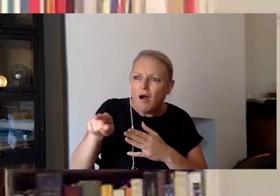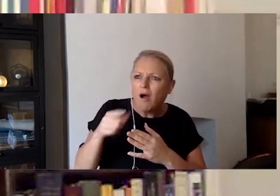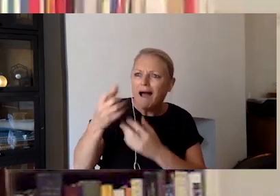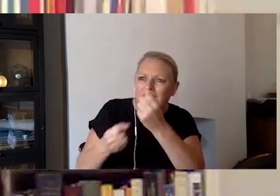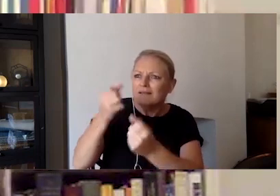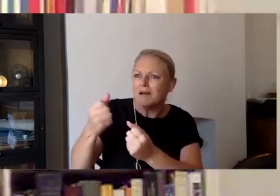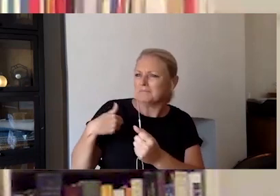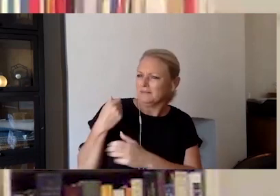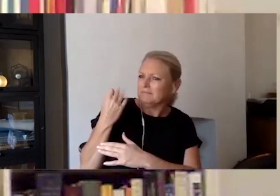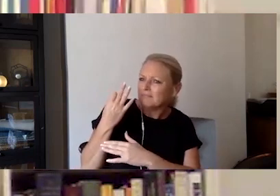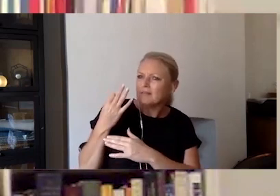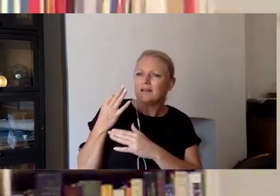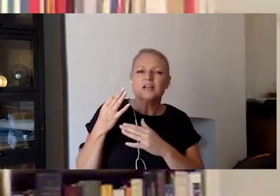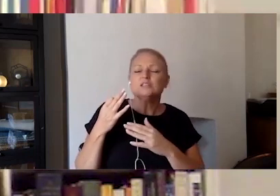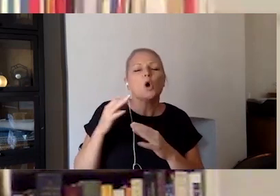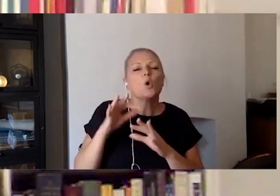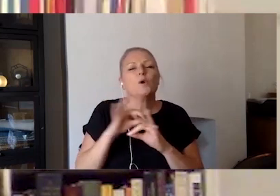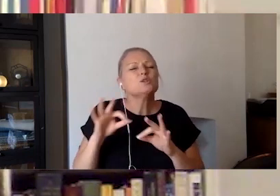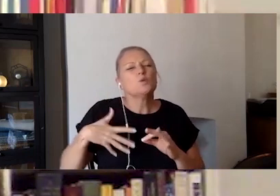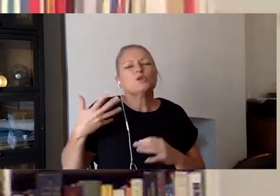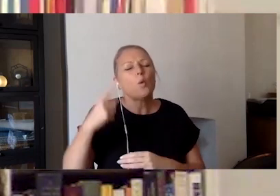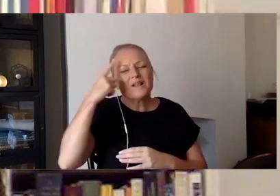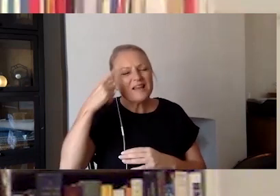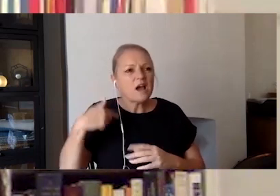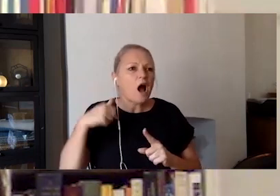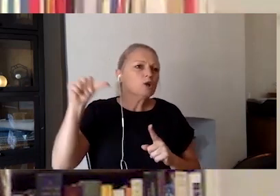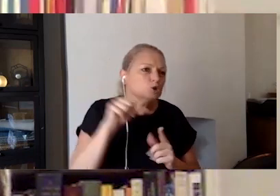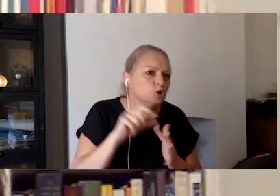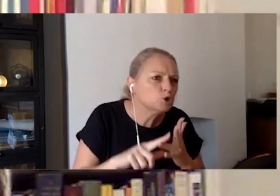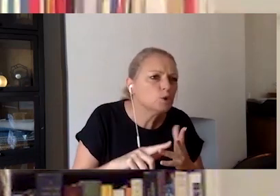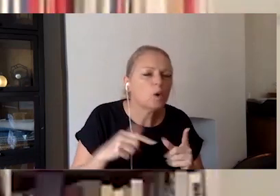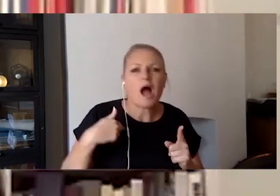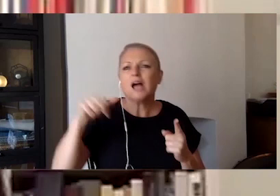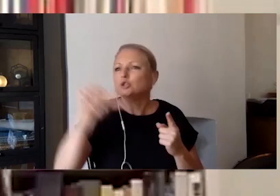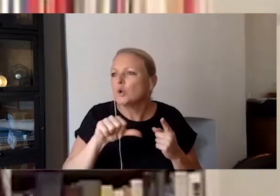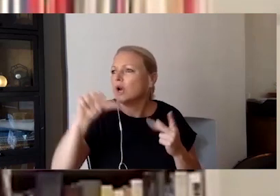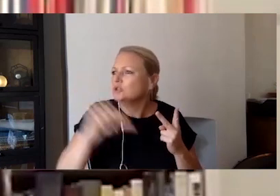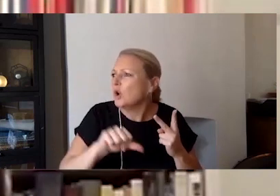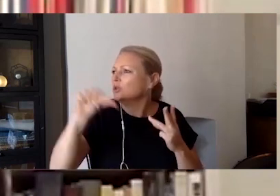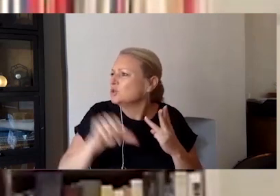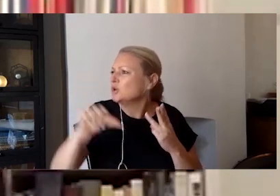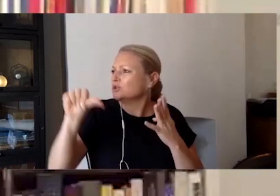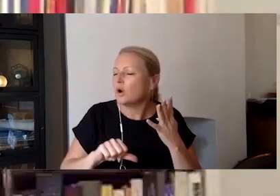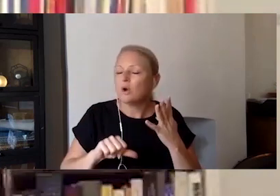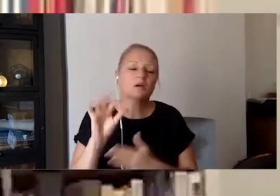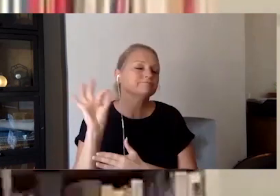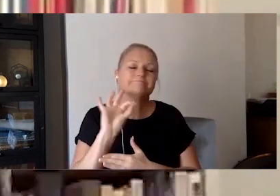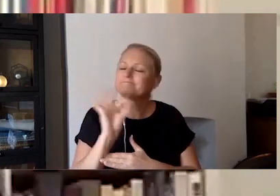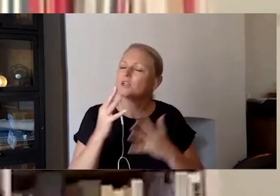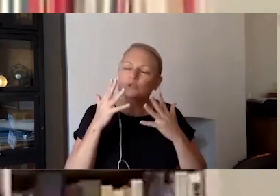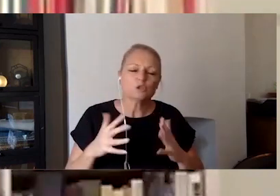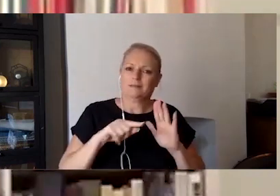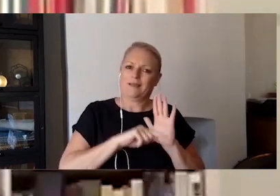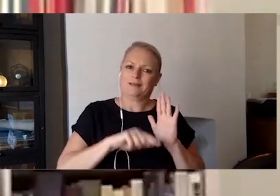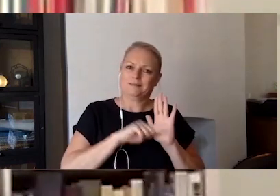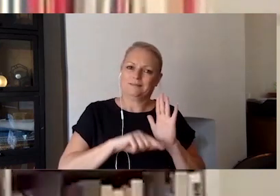of the shoulds, and particularly when we're in self-isolation and don't have the usual avenues to help us overcome our shoulds, they can multiply. So